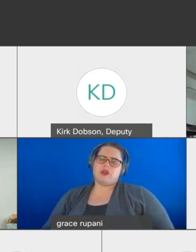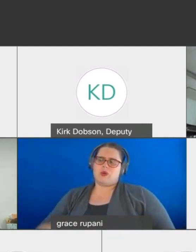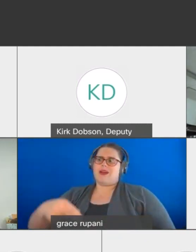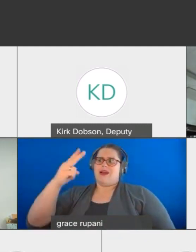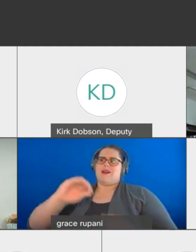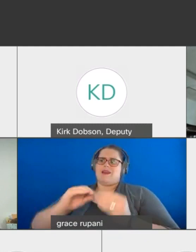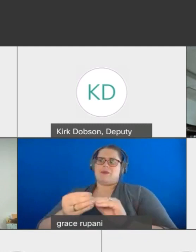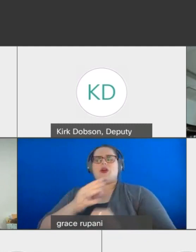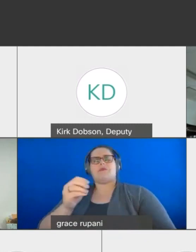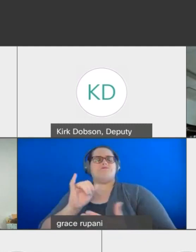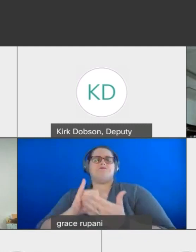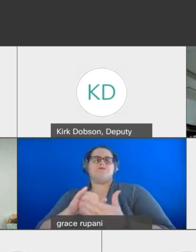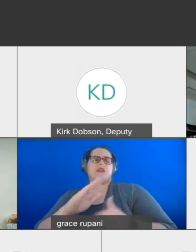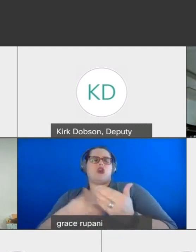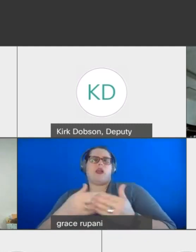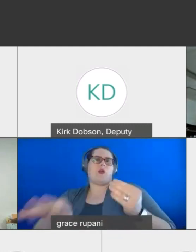and that's all I would have to add.